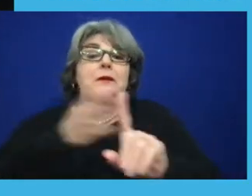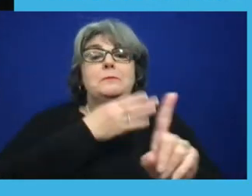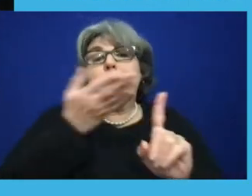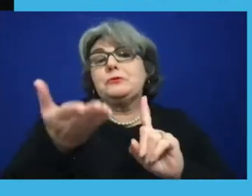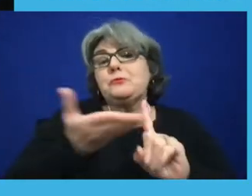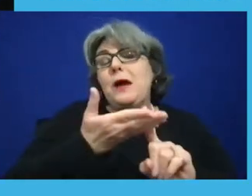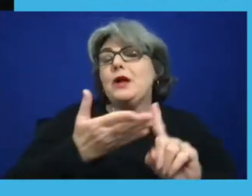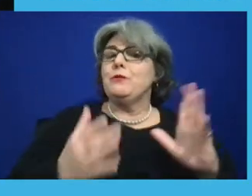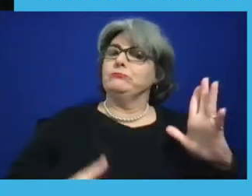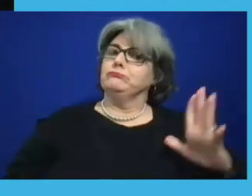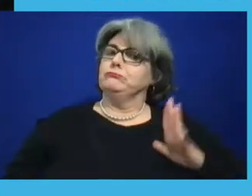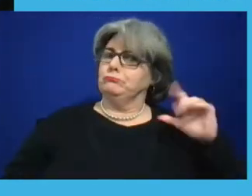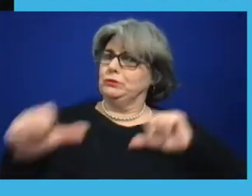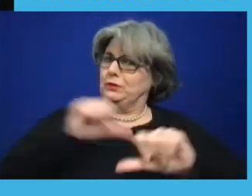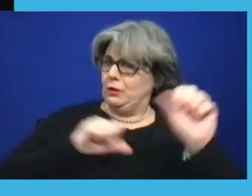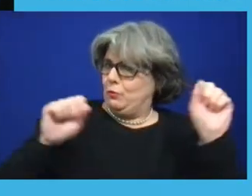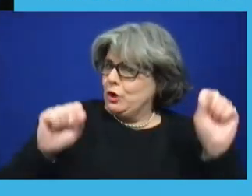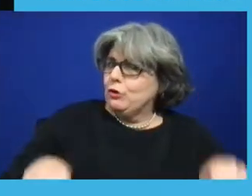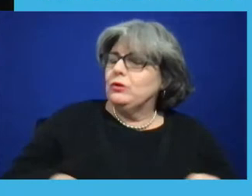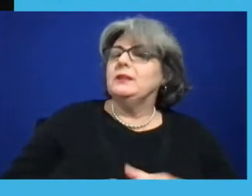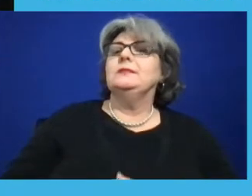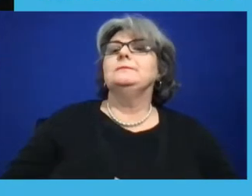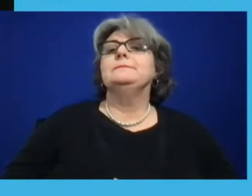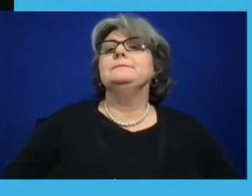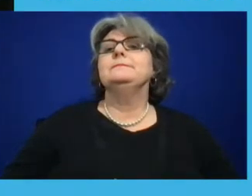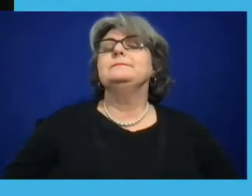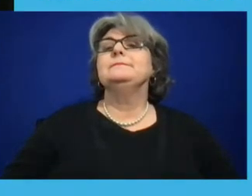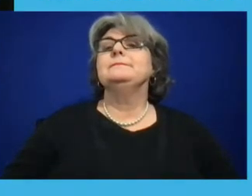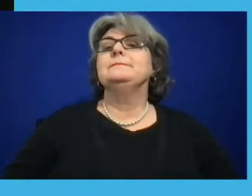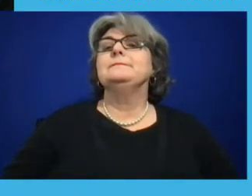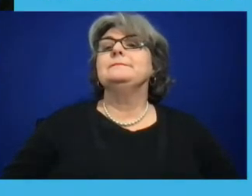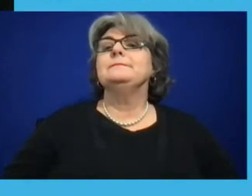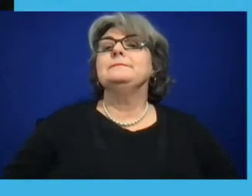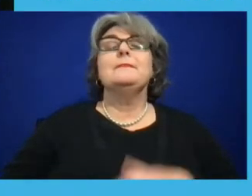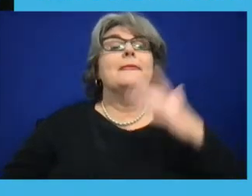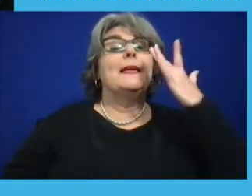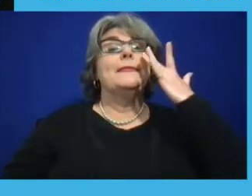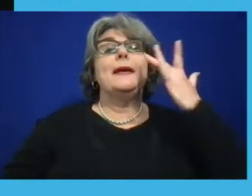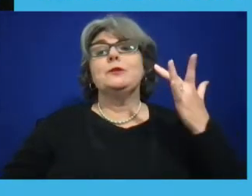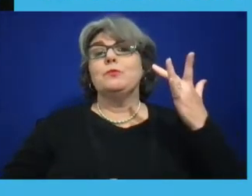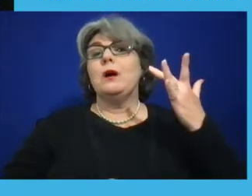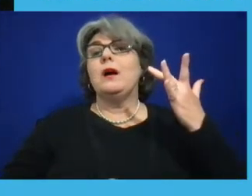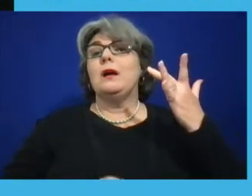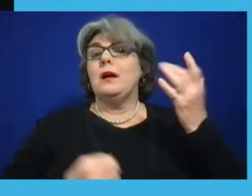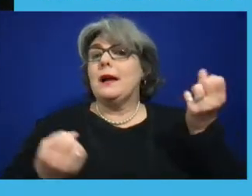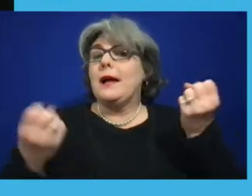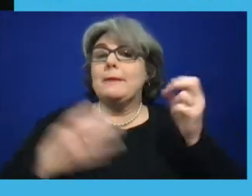Maybe once in a while we could persuade each other. We could be civil towards each other.